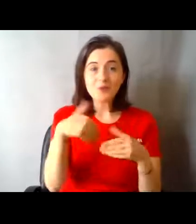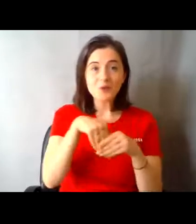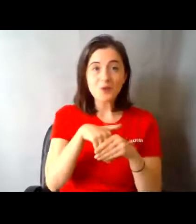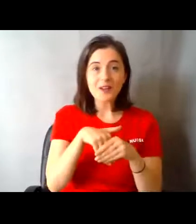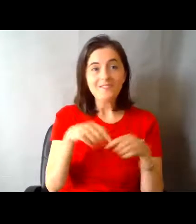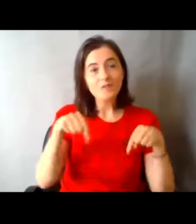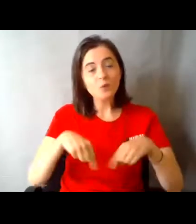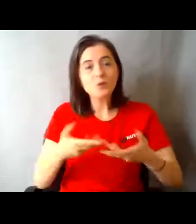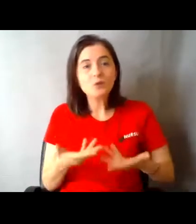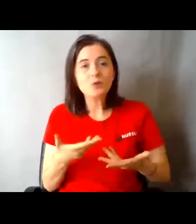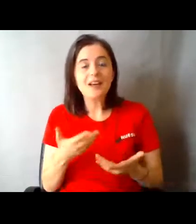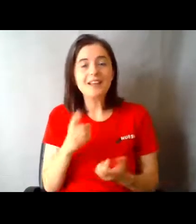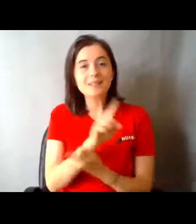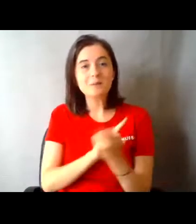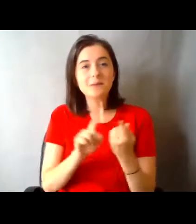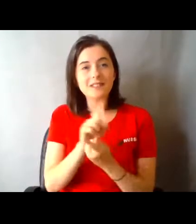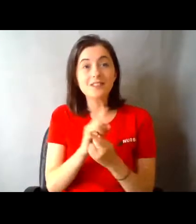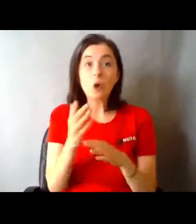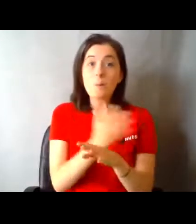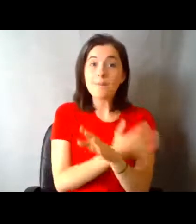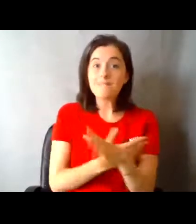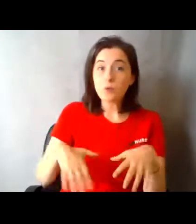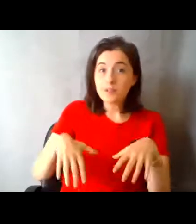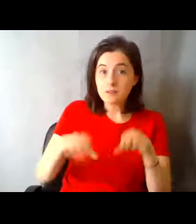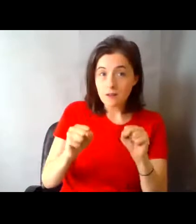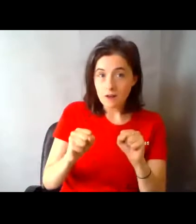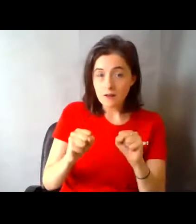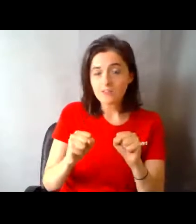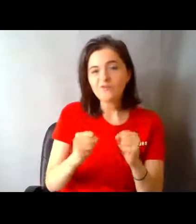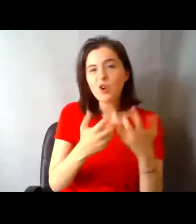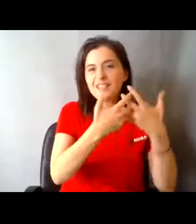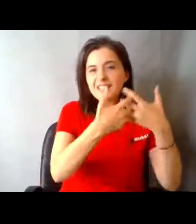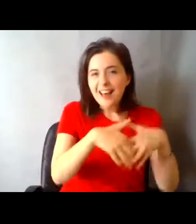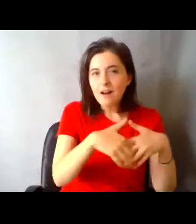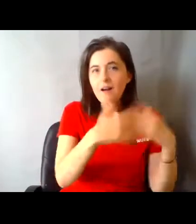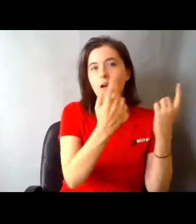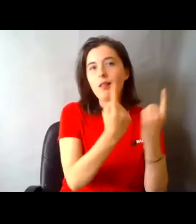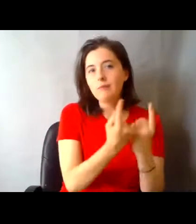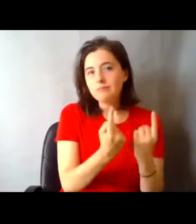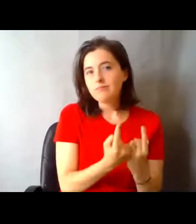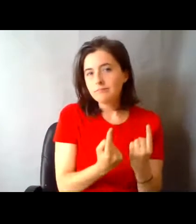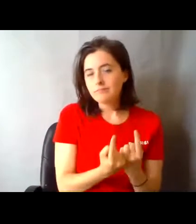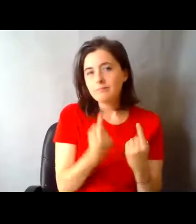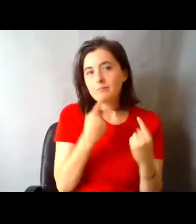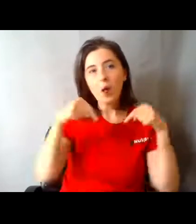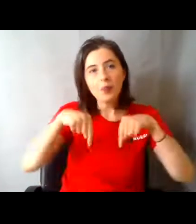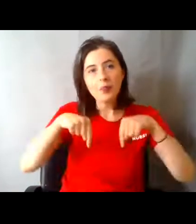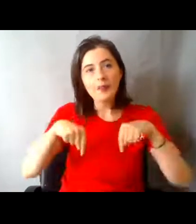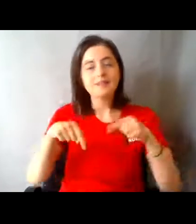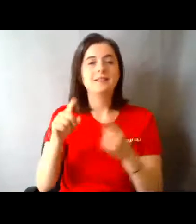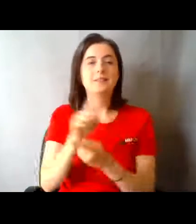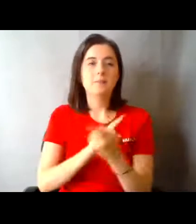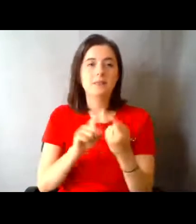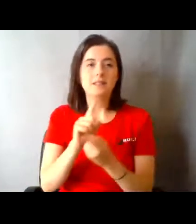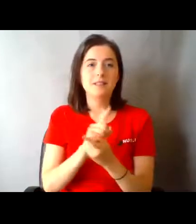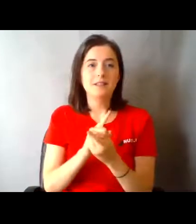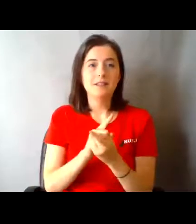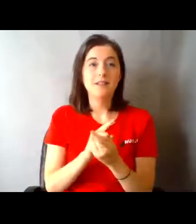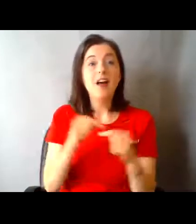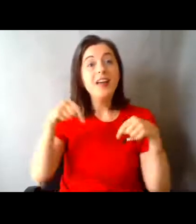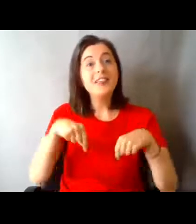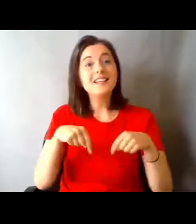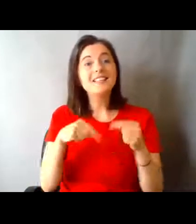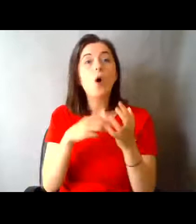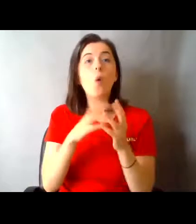meeting. Before we begin, just a couple of technical aspects about this meeting. It is in webinar